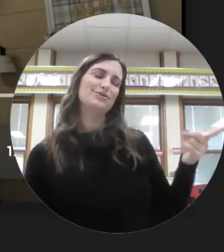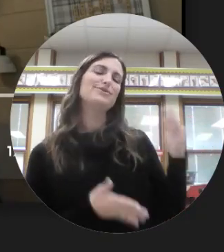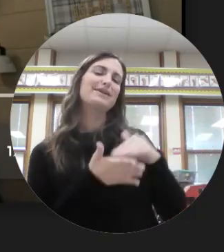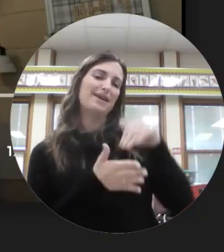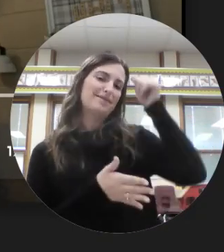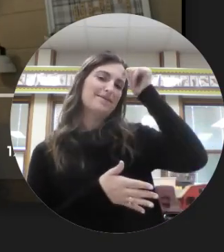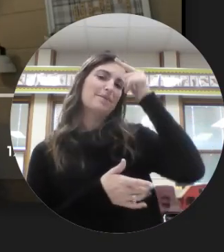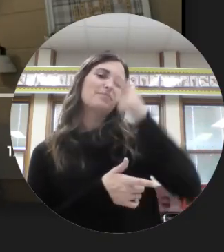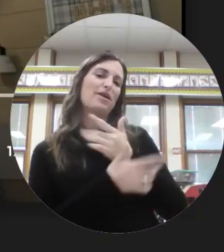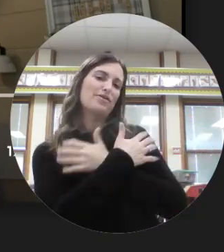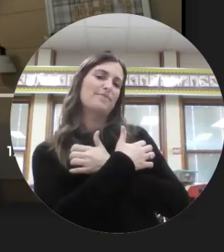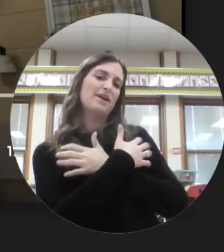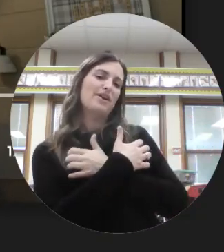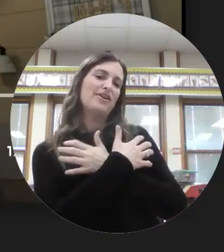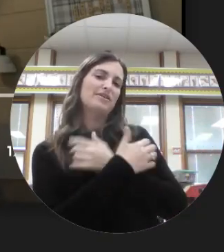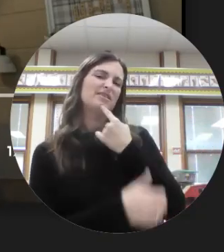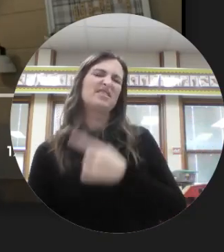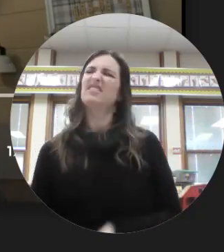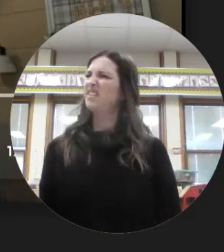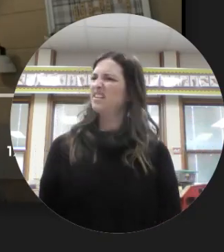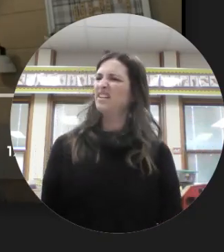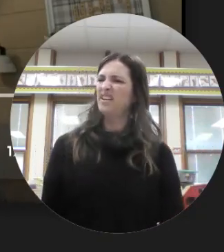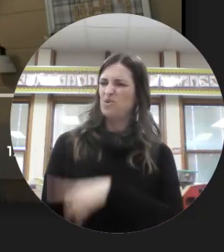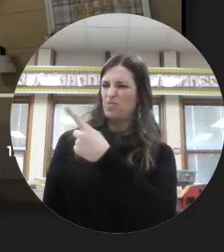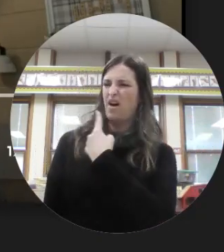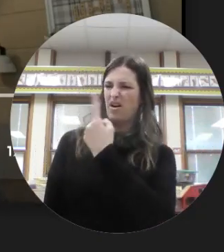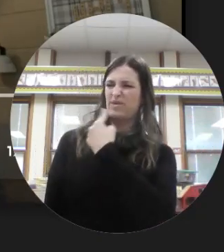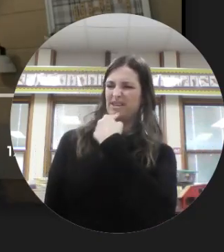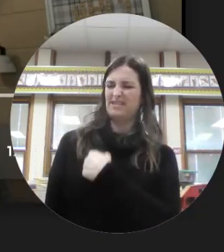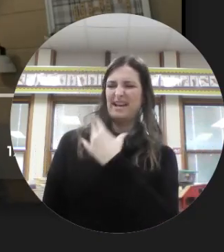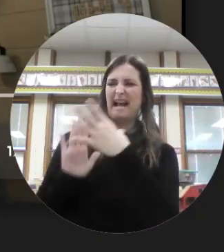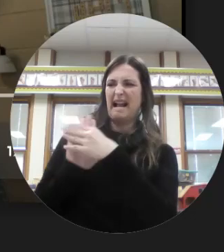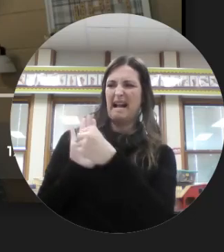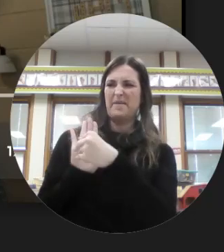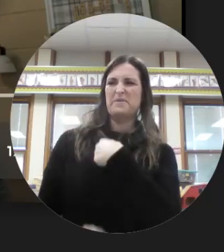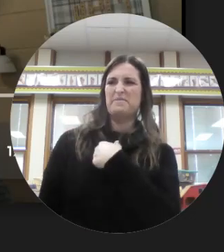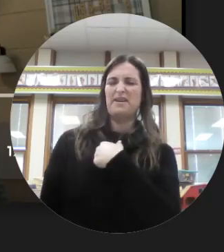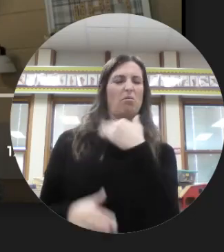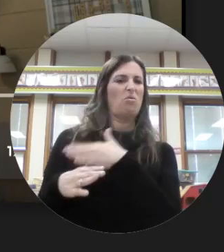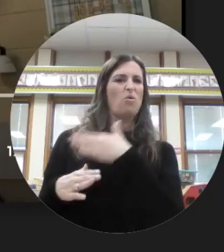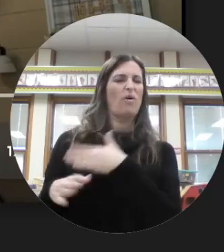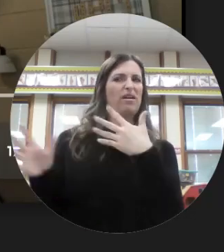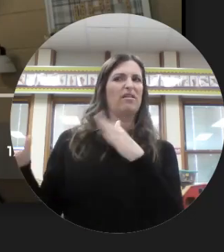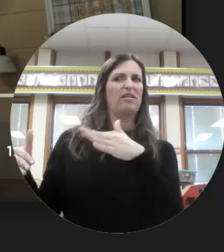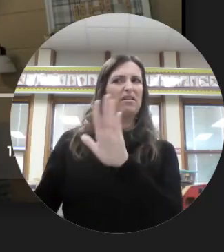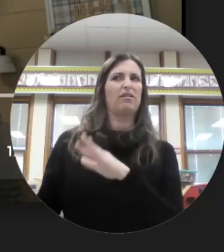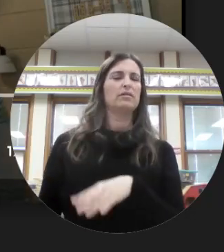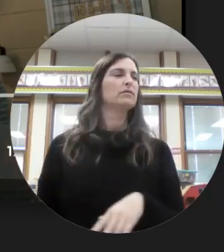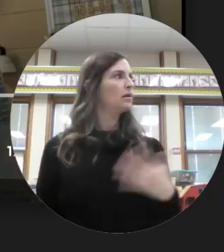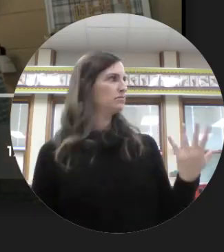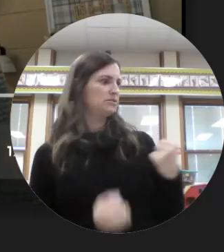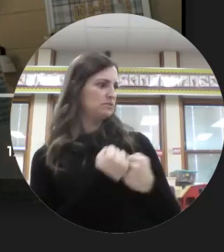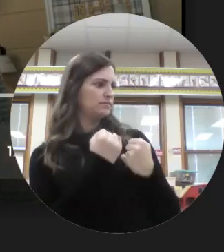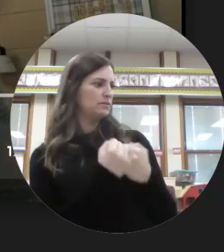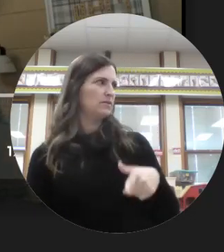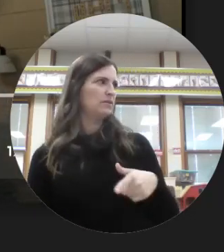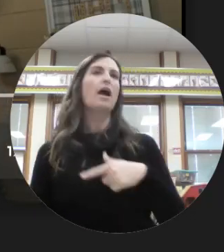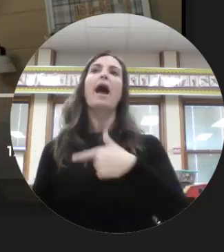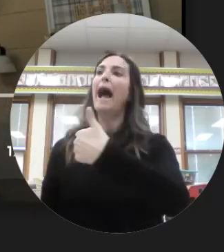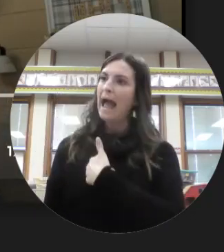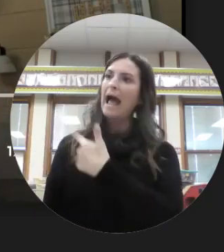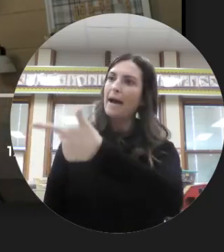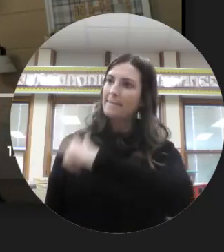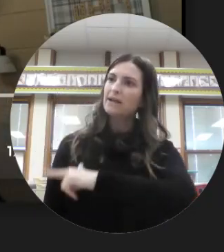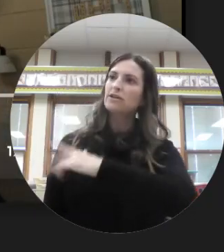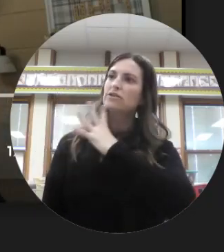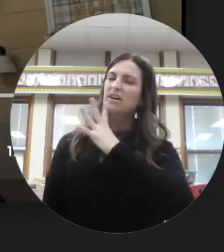bear. Why do you always repeat what I say, said the sister bear to her brother. It's so annoying. I was just backing you up. Let me do the talking. Fine,